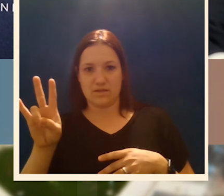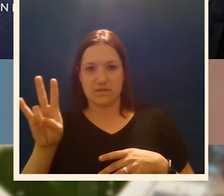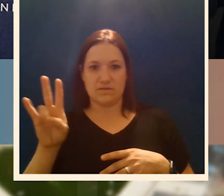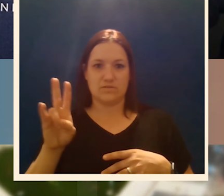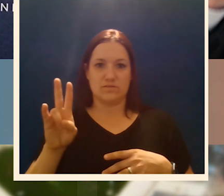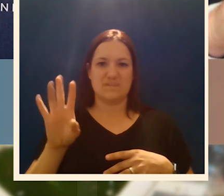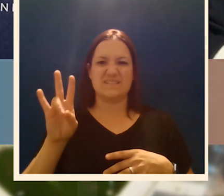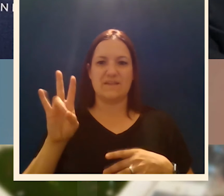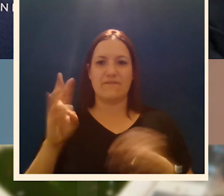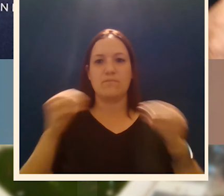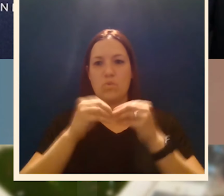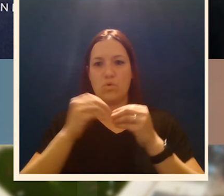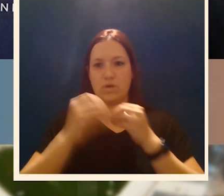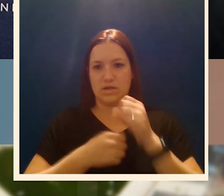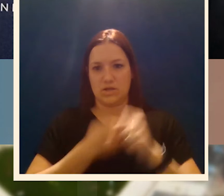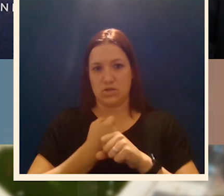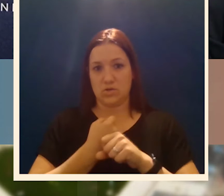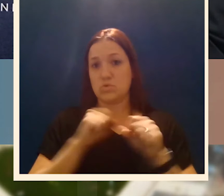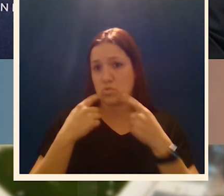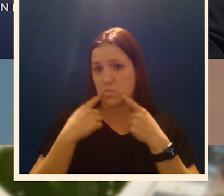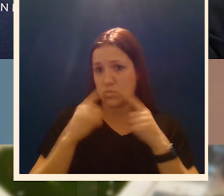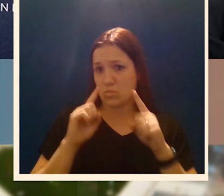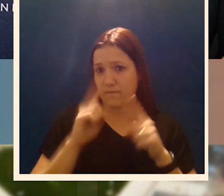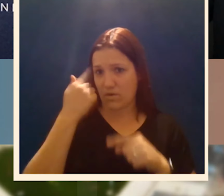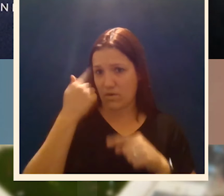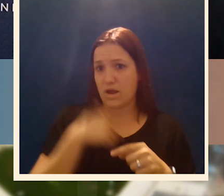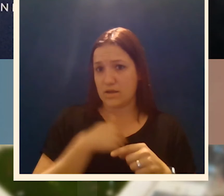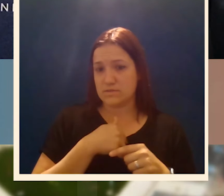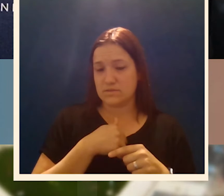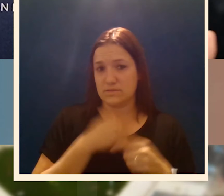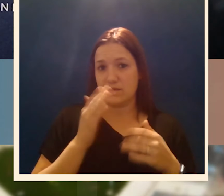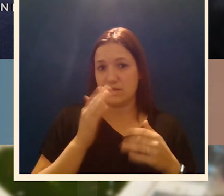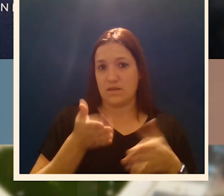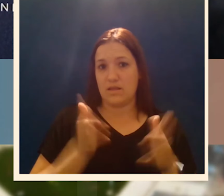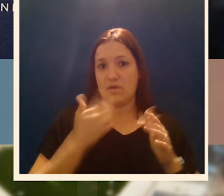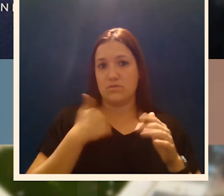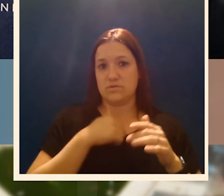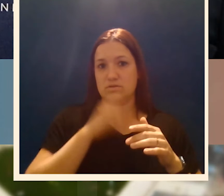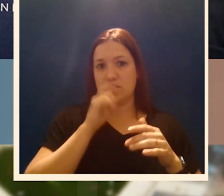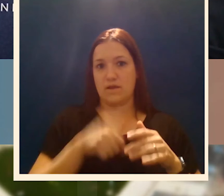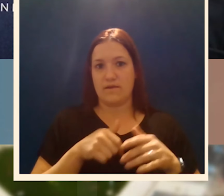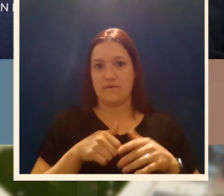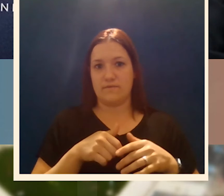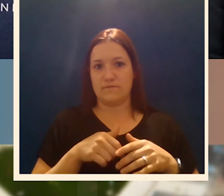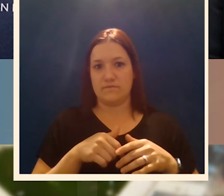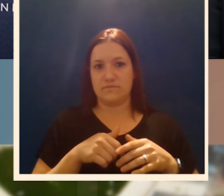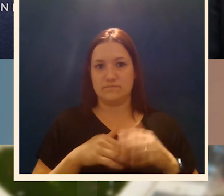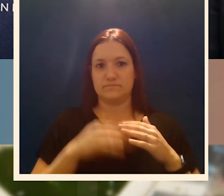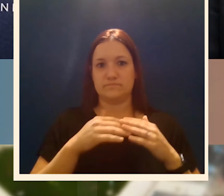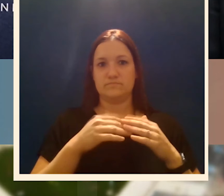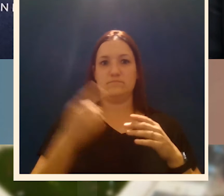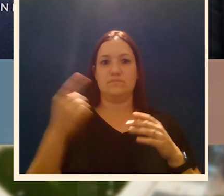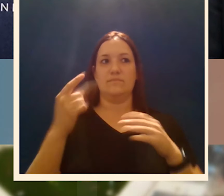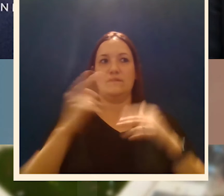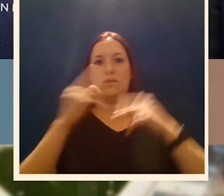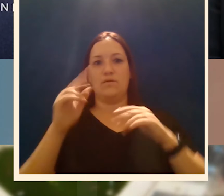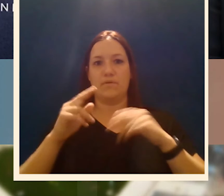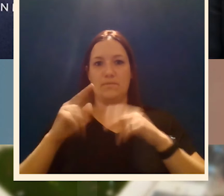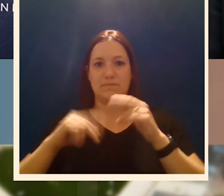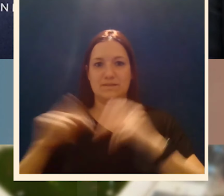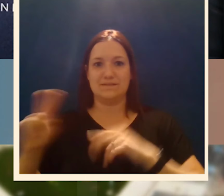to infill a big tower or build that second tower till somewhere down the road. But probably more